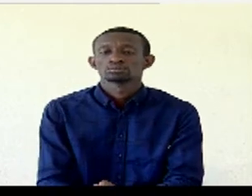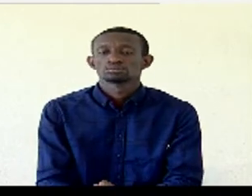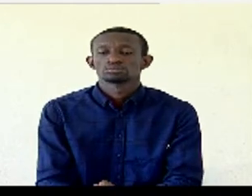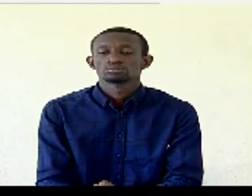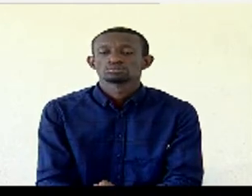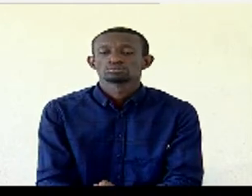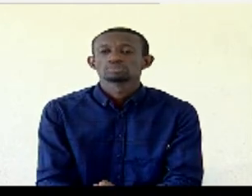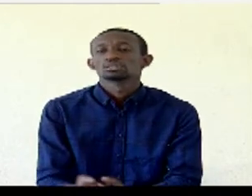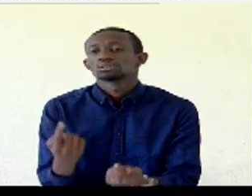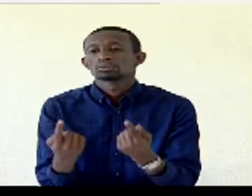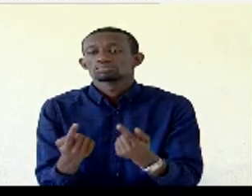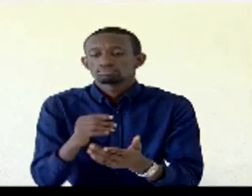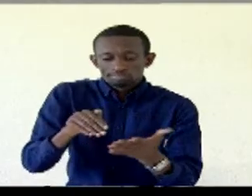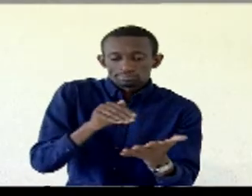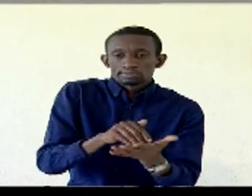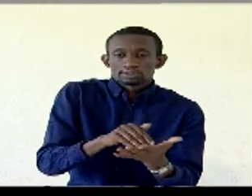of